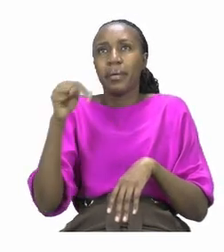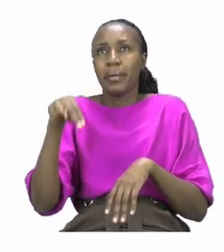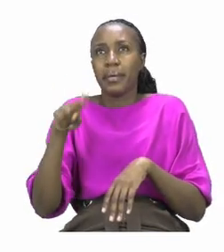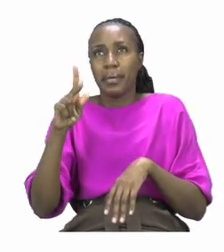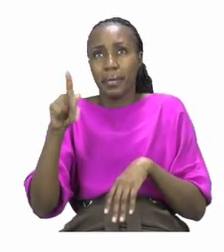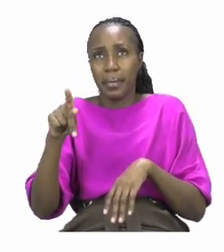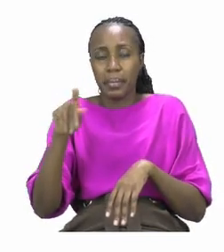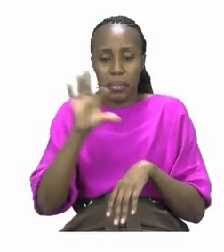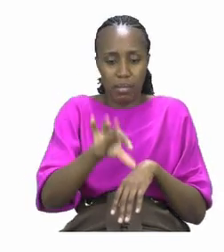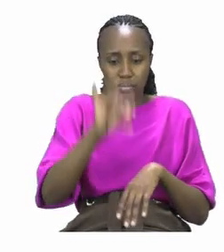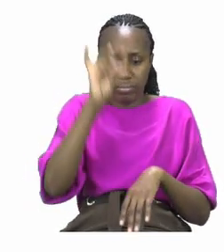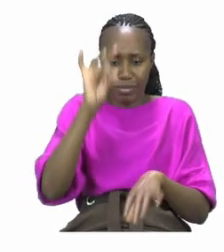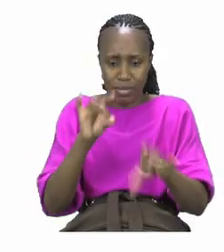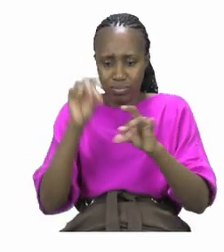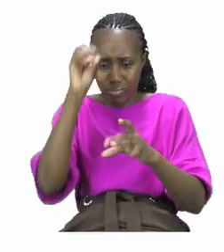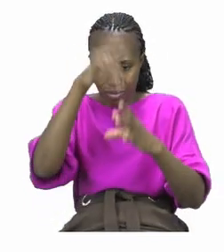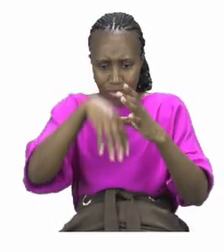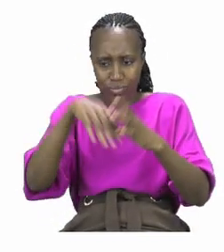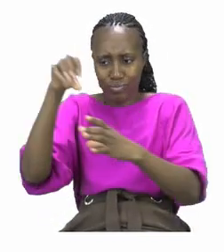Pick up.